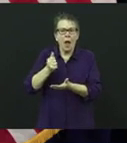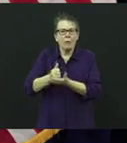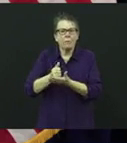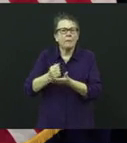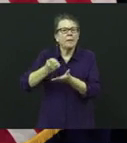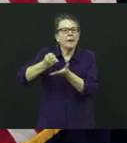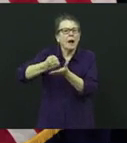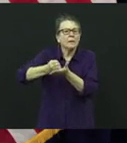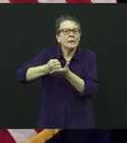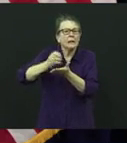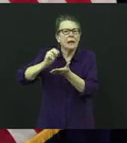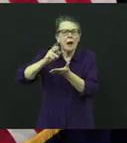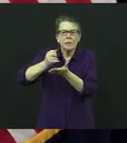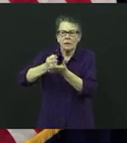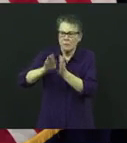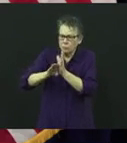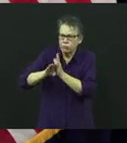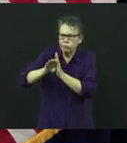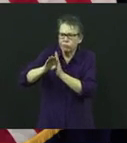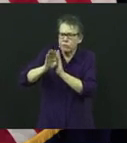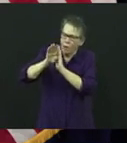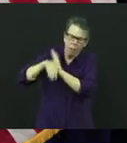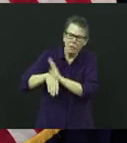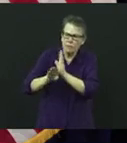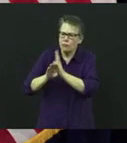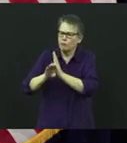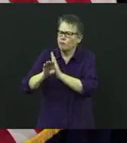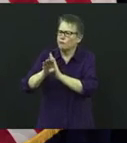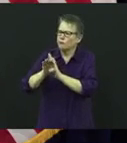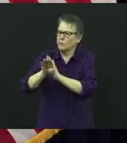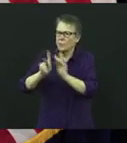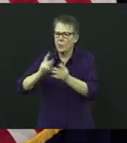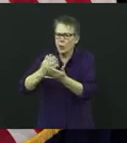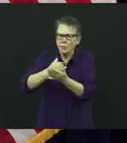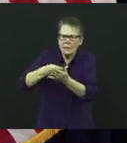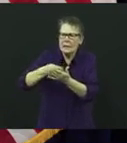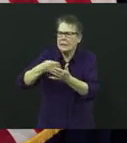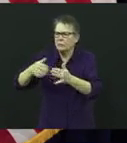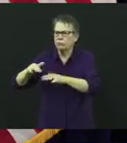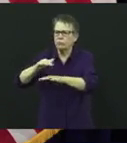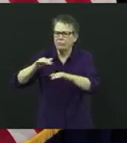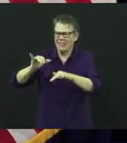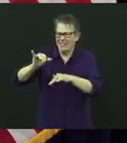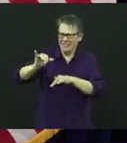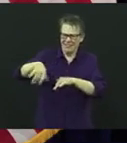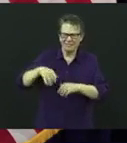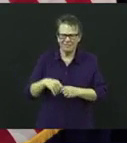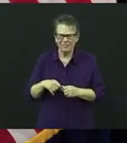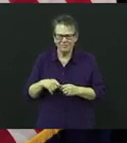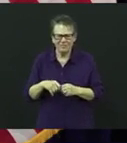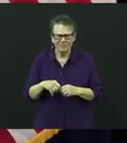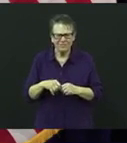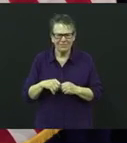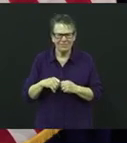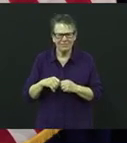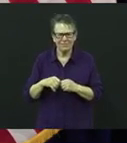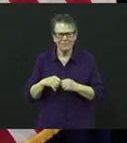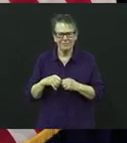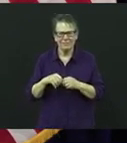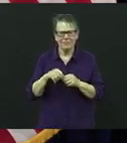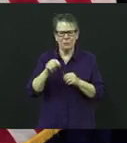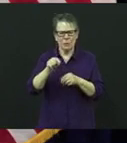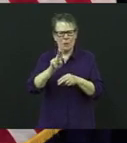covid19.nj.gov. Before we get into test results and sadly lives lost, I want to just briefly, as I mentioned a minute